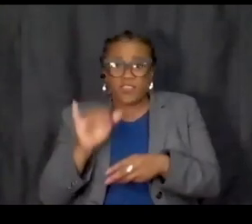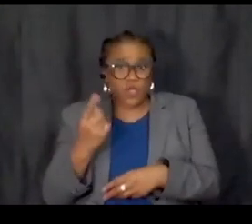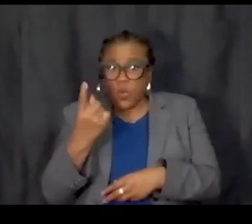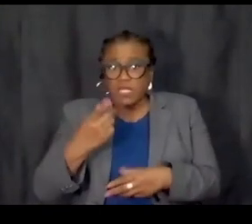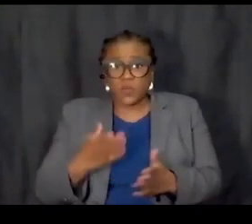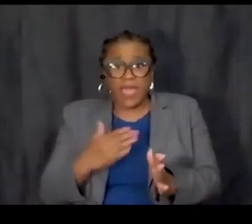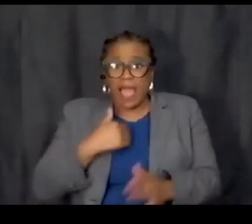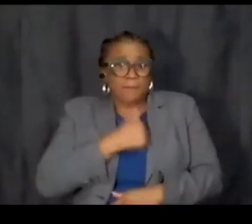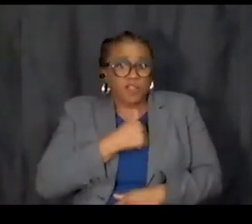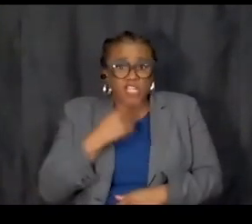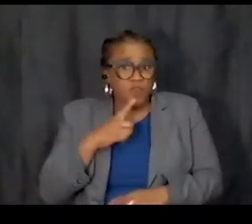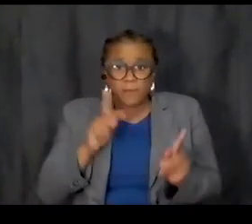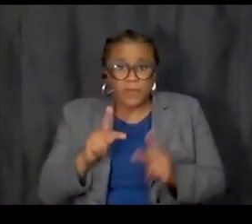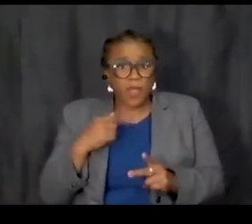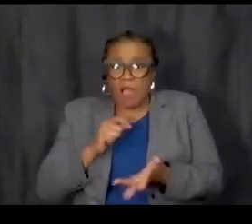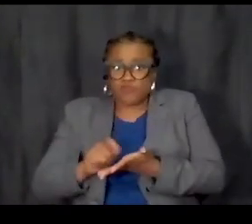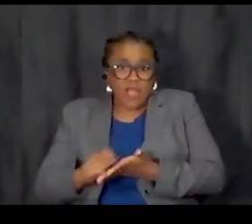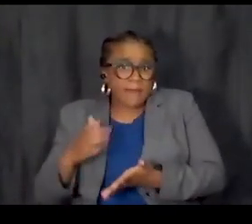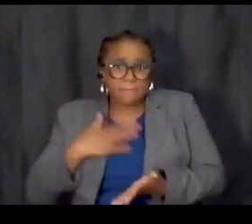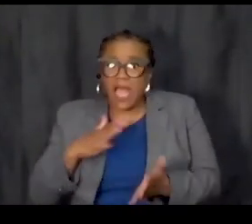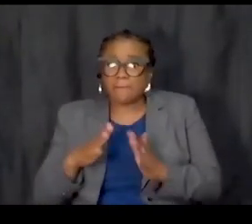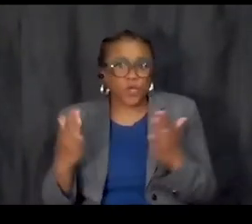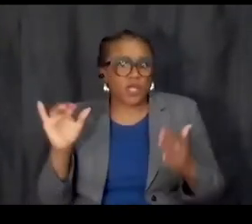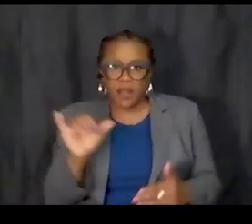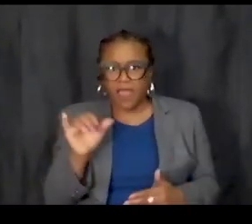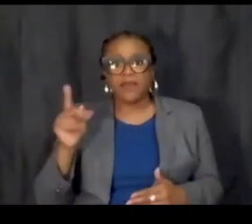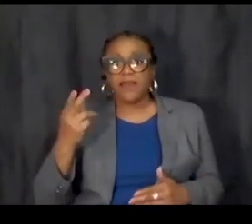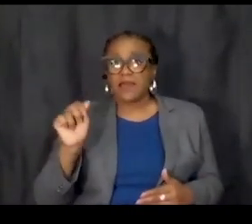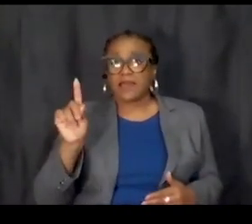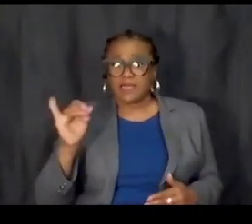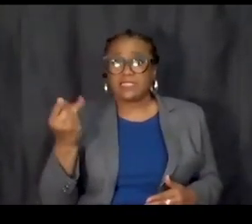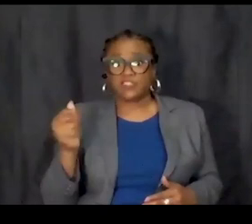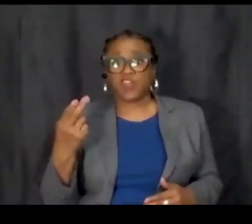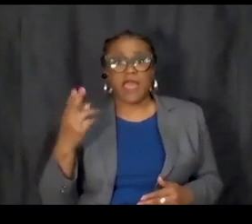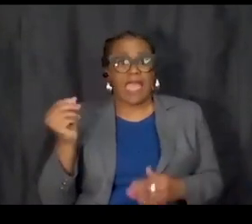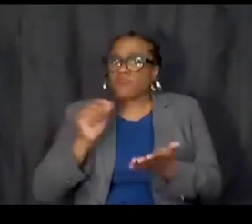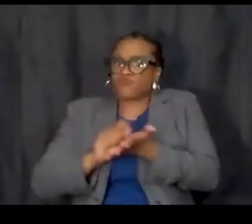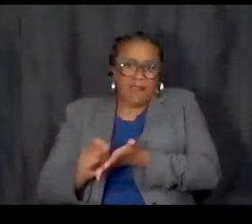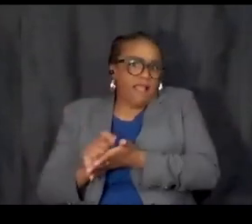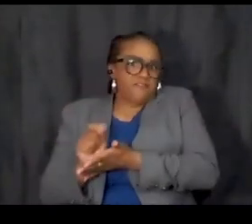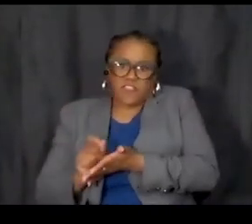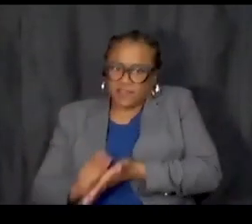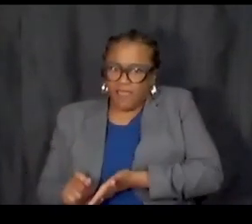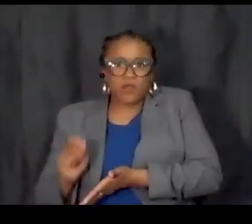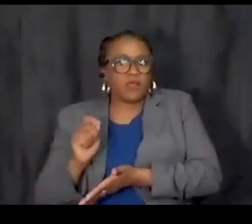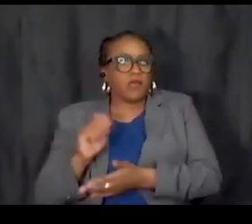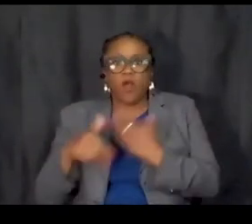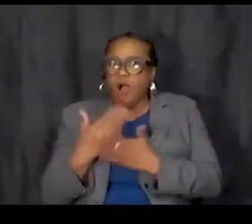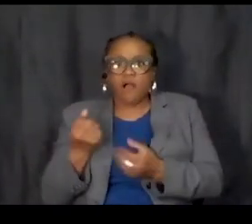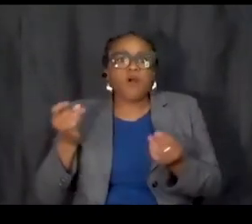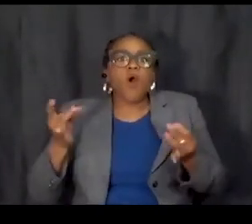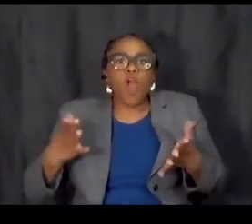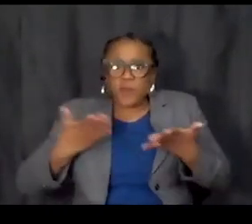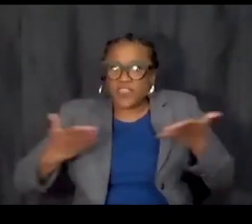my book like Khadijah and write it all down and out all these horrible things that they said. I'm working on that memoir right